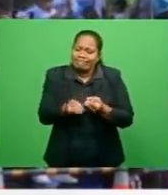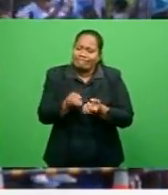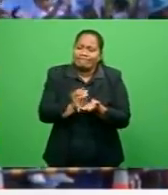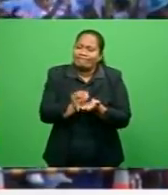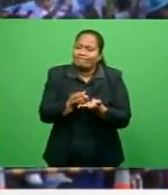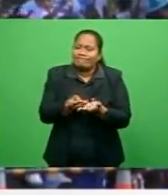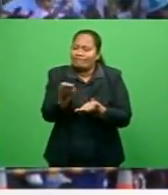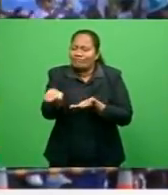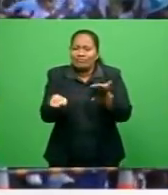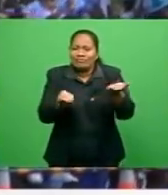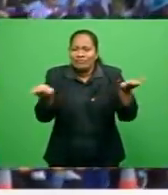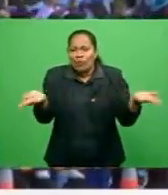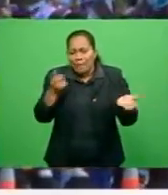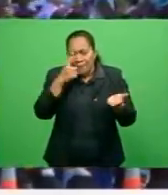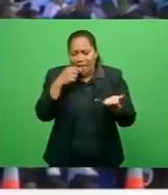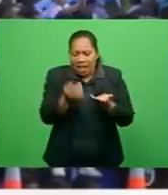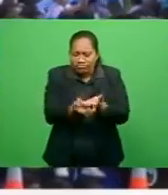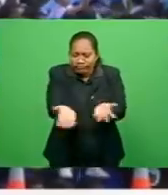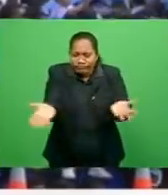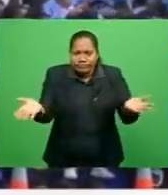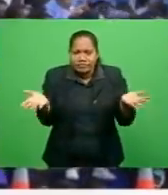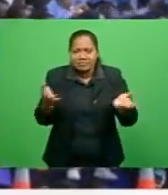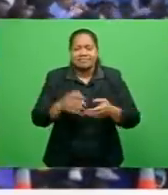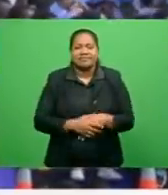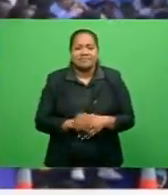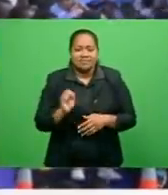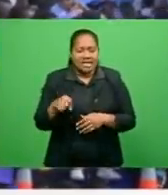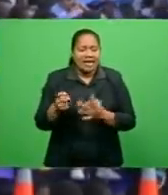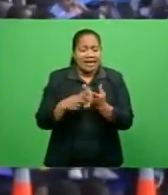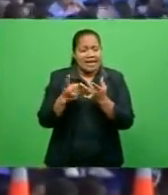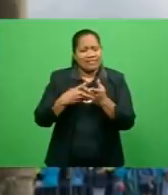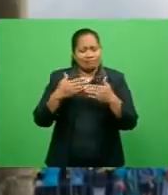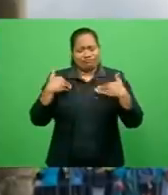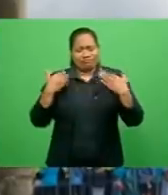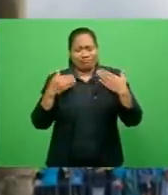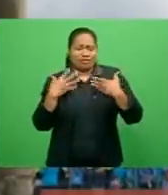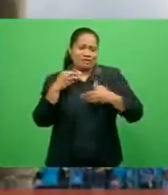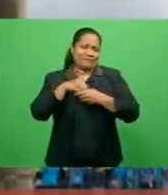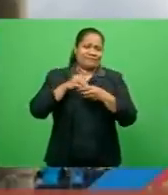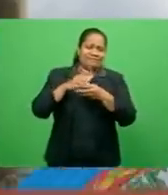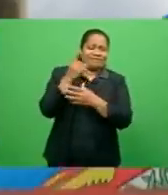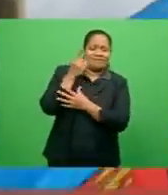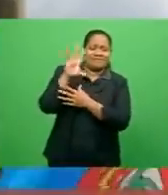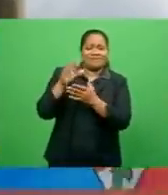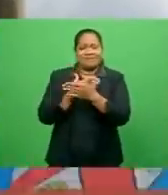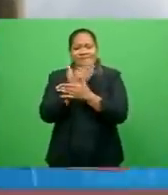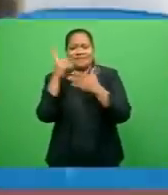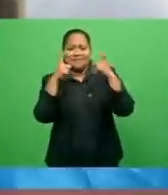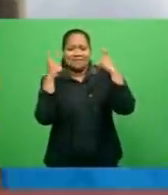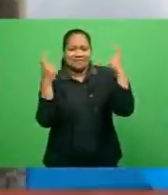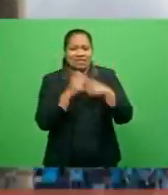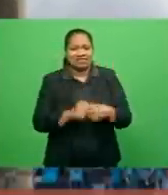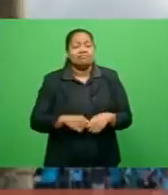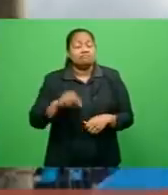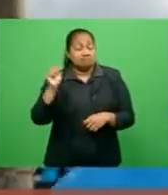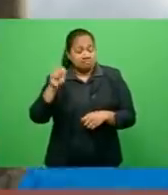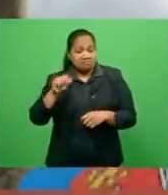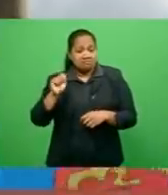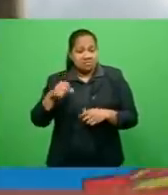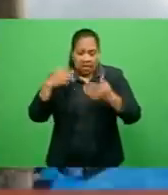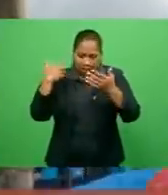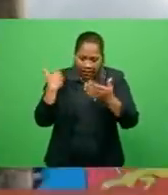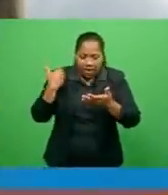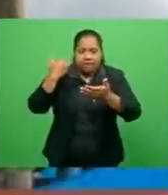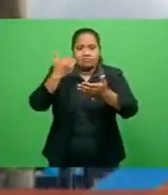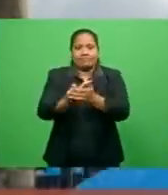shared their joy at simply being part of the Independence Day celebrations. It's quite a milestone that we are here